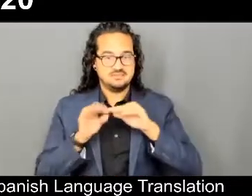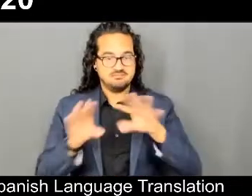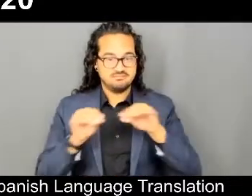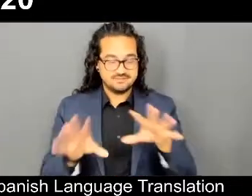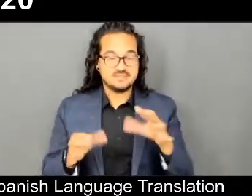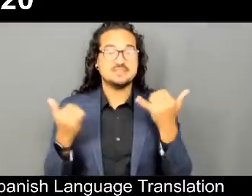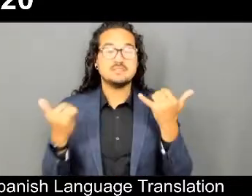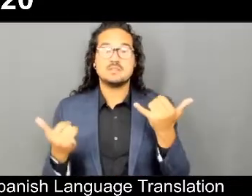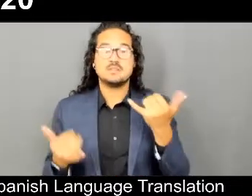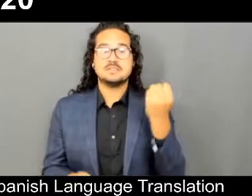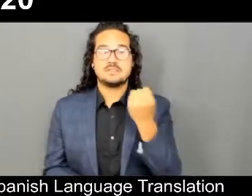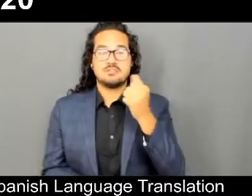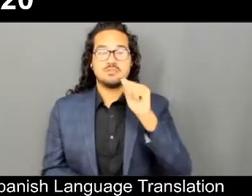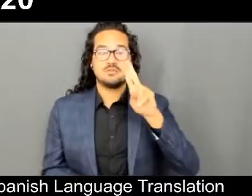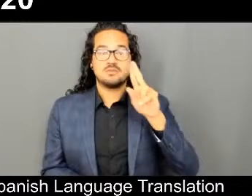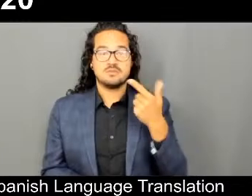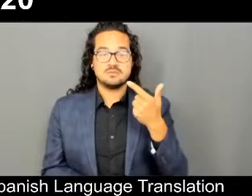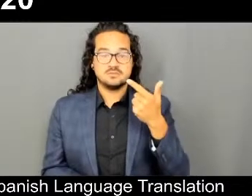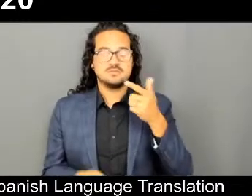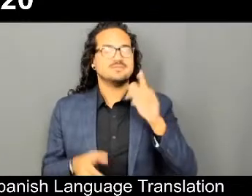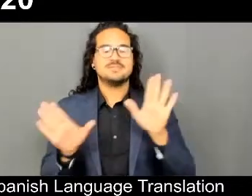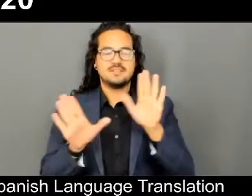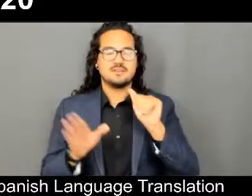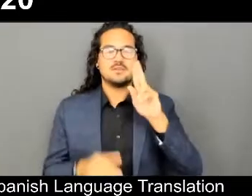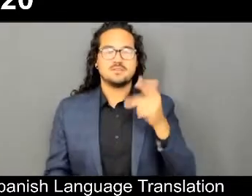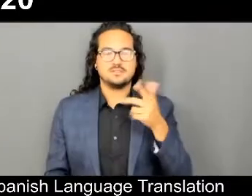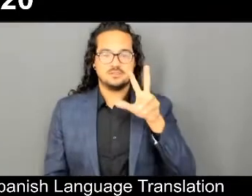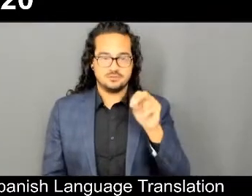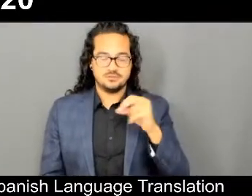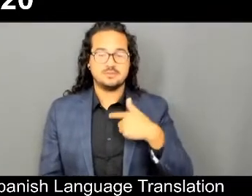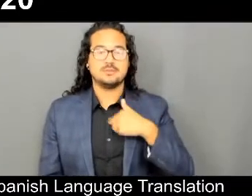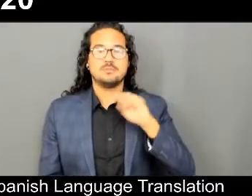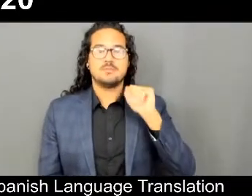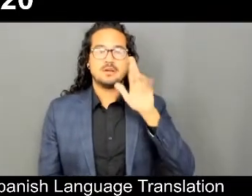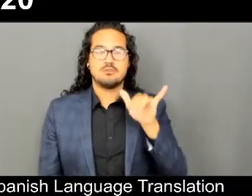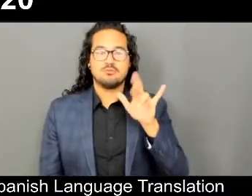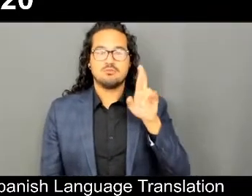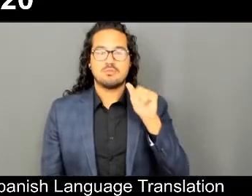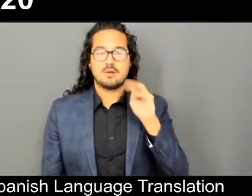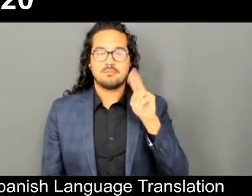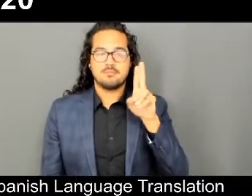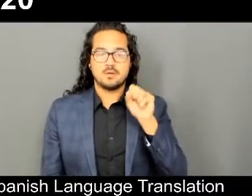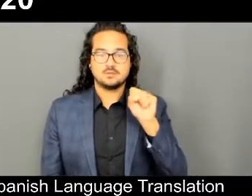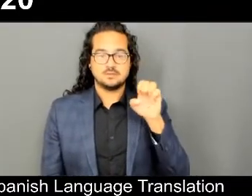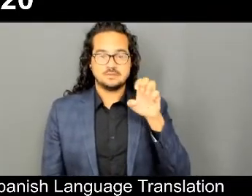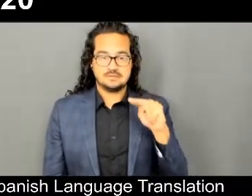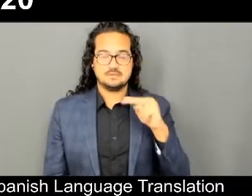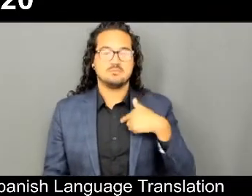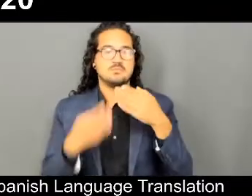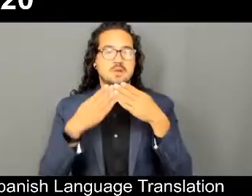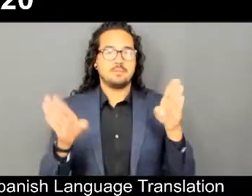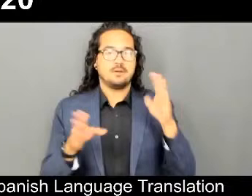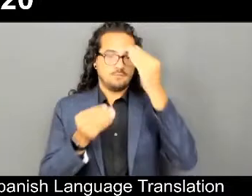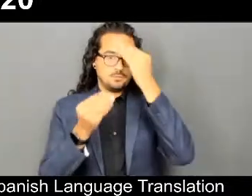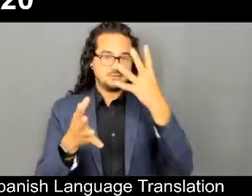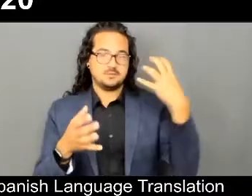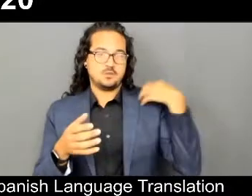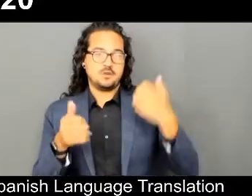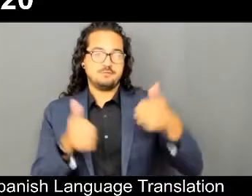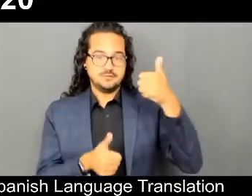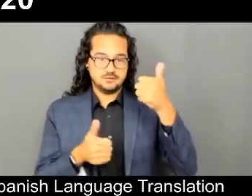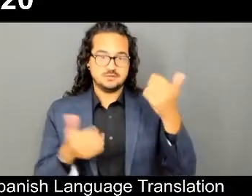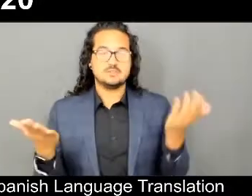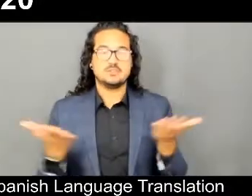name is Mary Rasmussen, and I'm Information Officer with Northern Rockies Team 2. Today in our lineup, we're